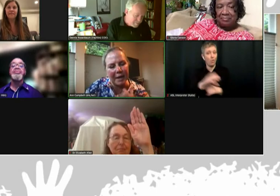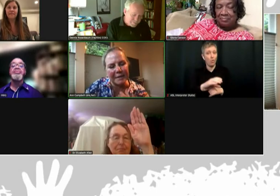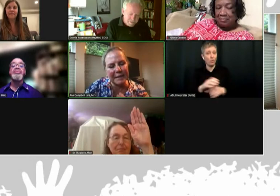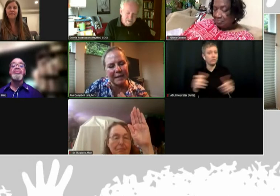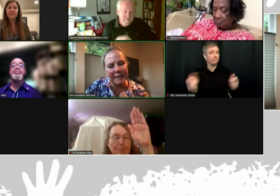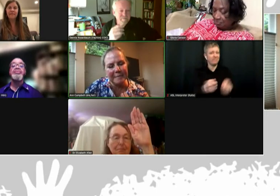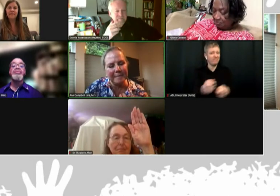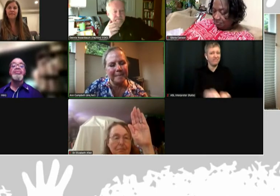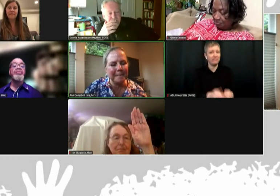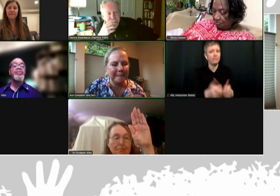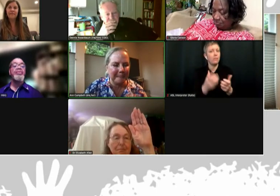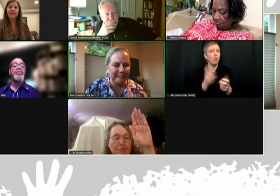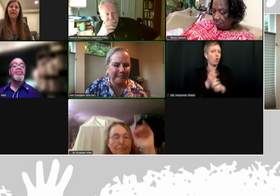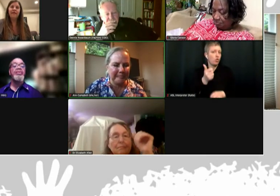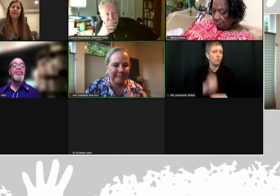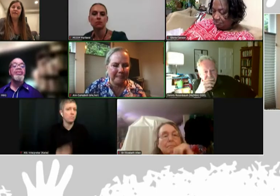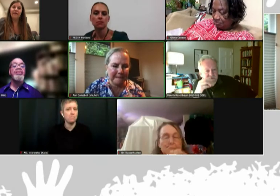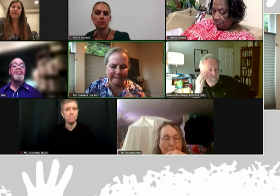Tia?